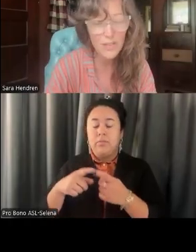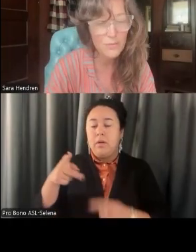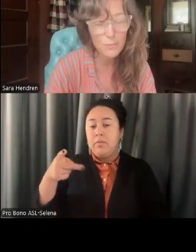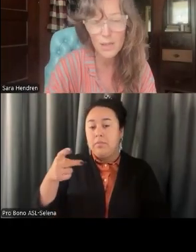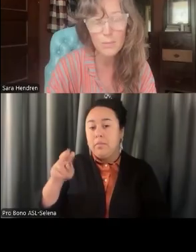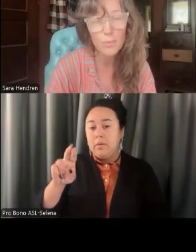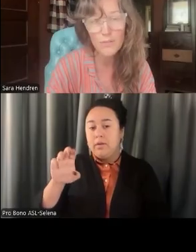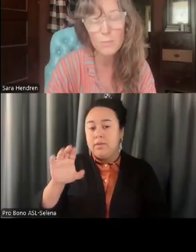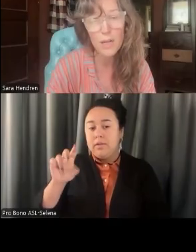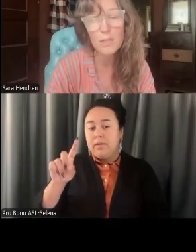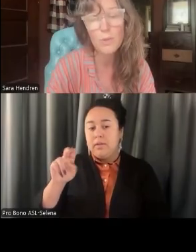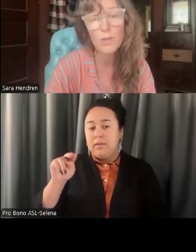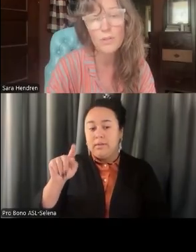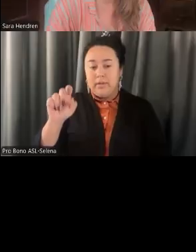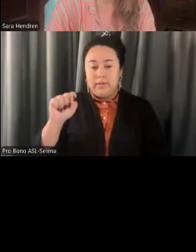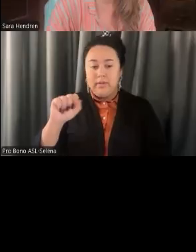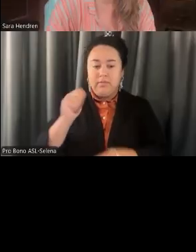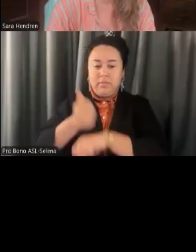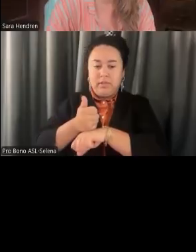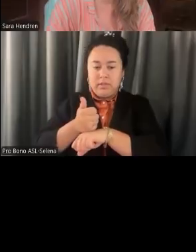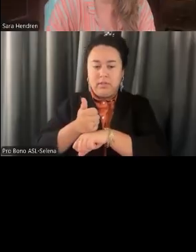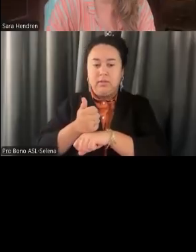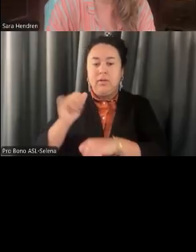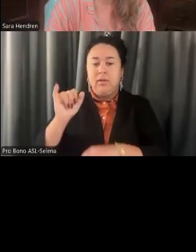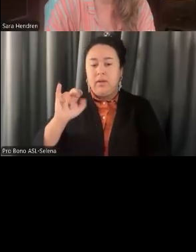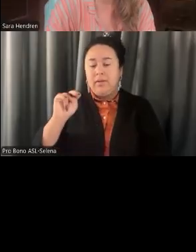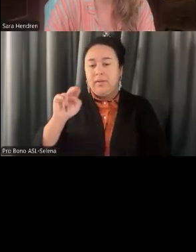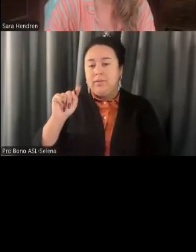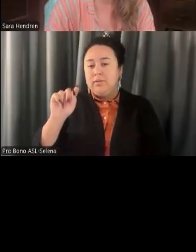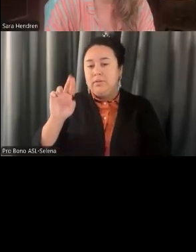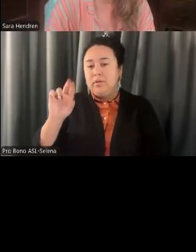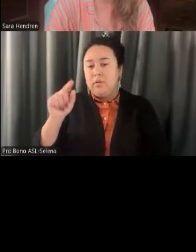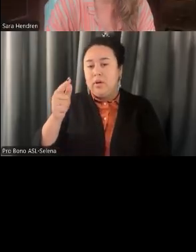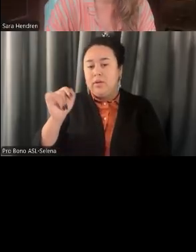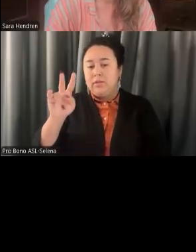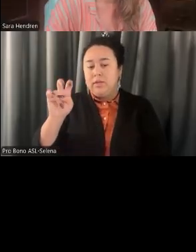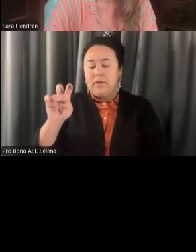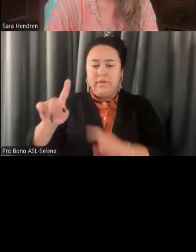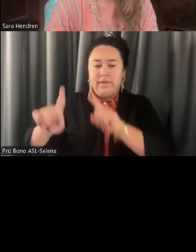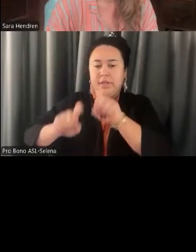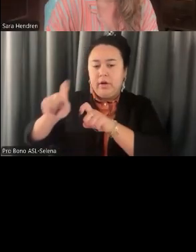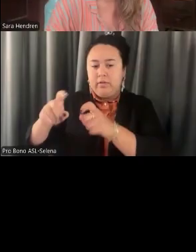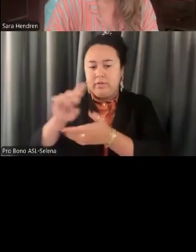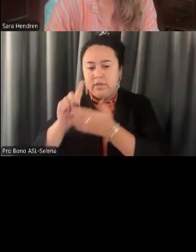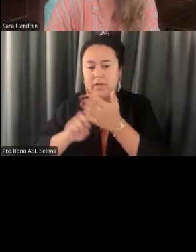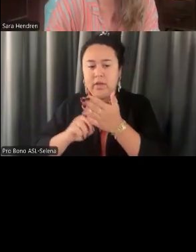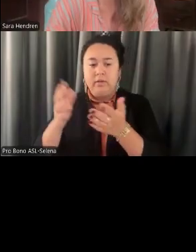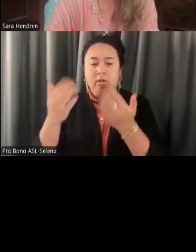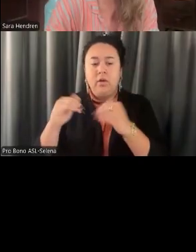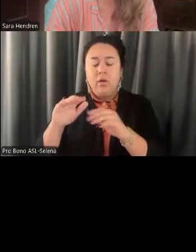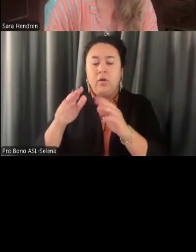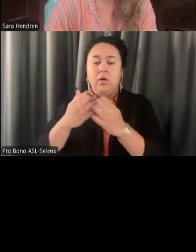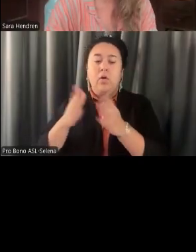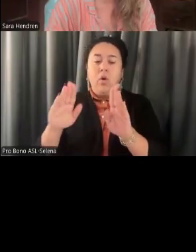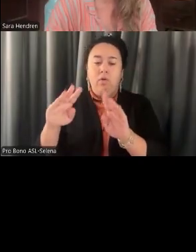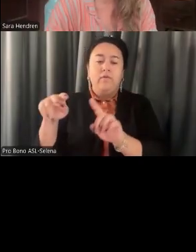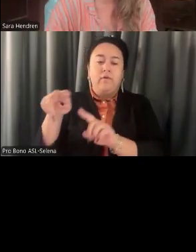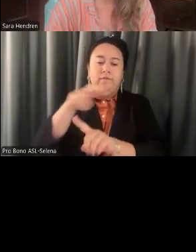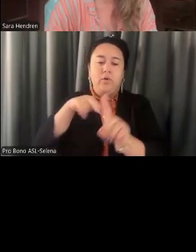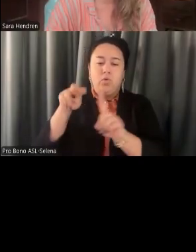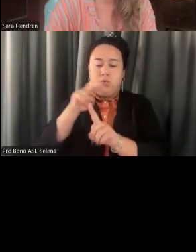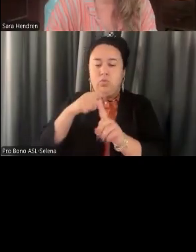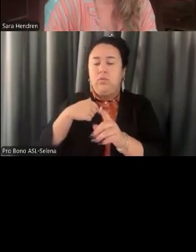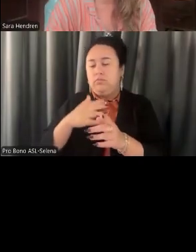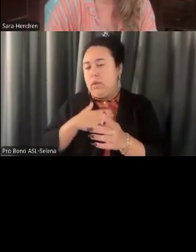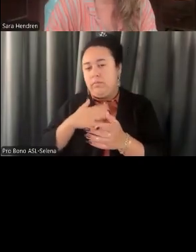it the briefest possible overview of the icon project. I'm happy to talk more about it. It's 15 years old now, so happy to talk more about